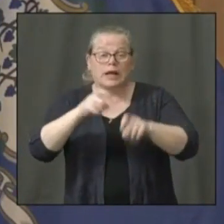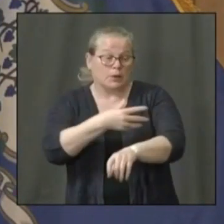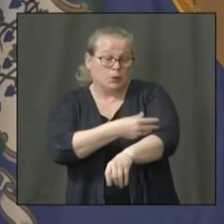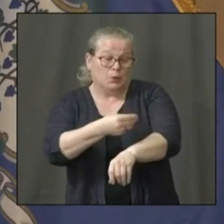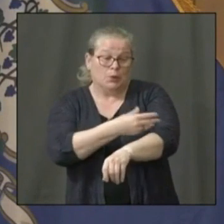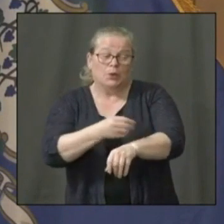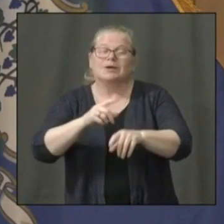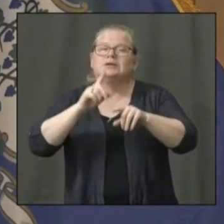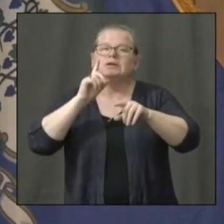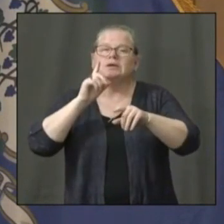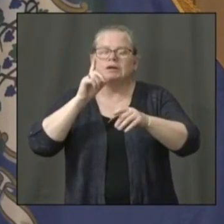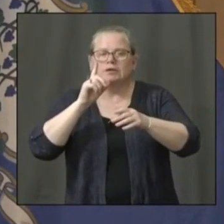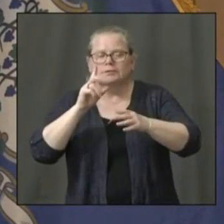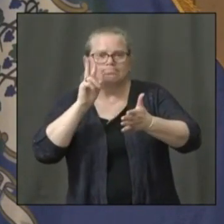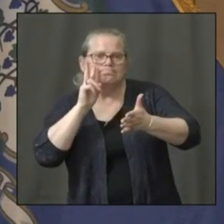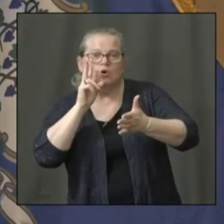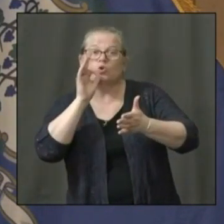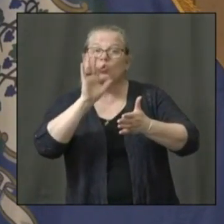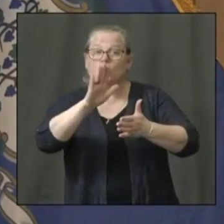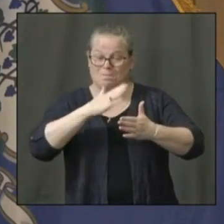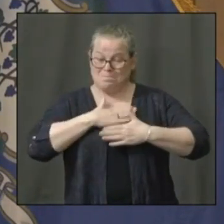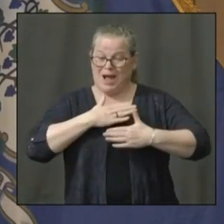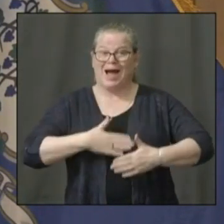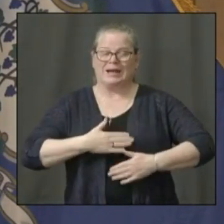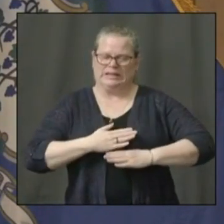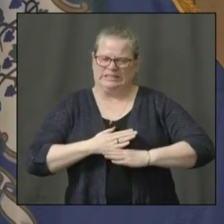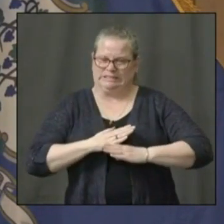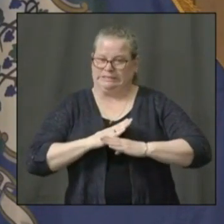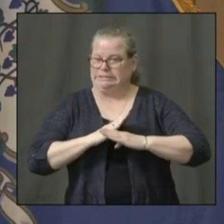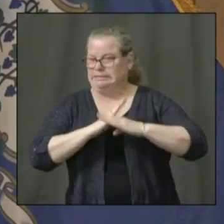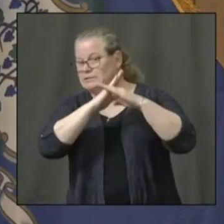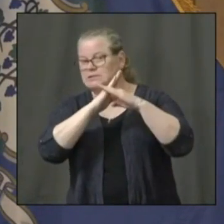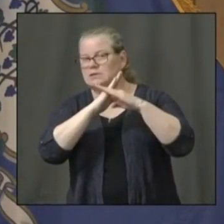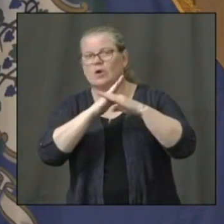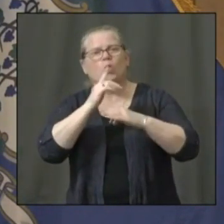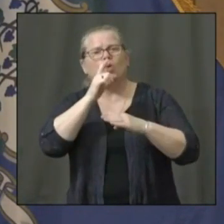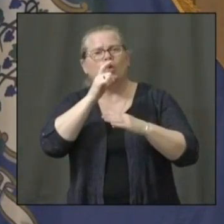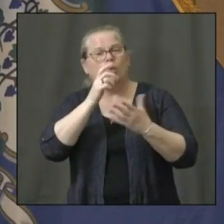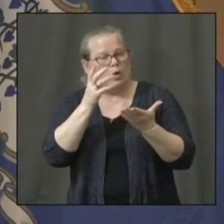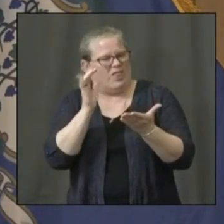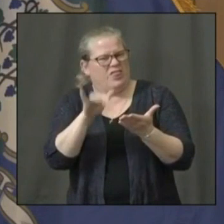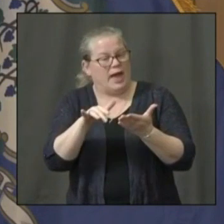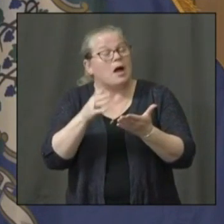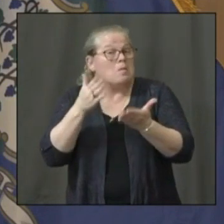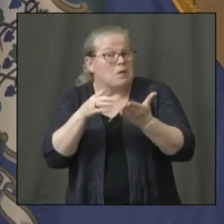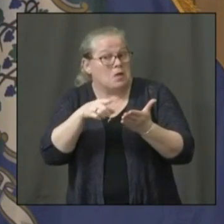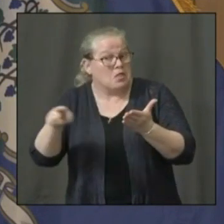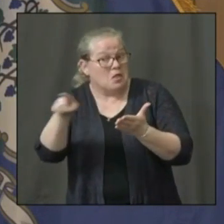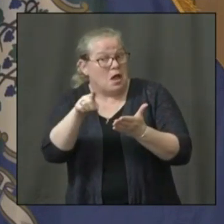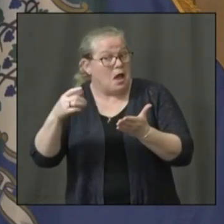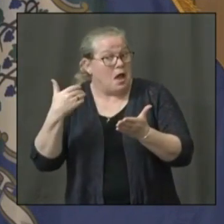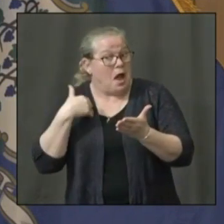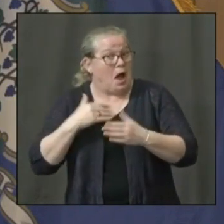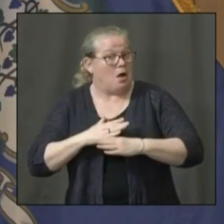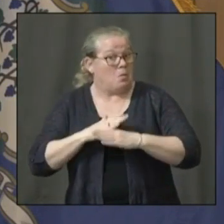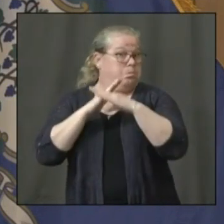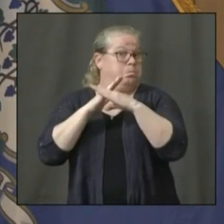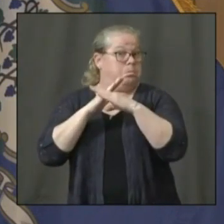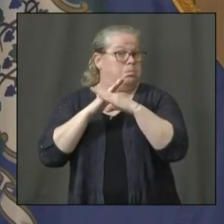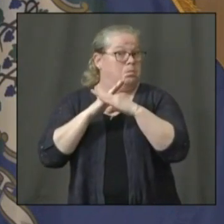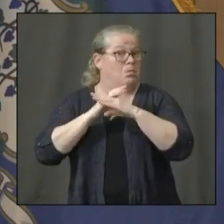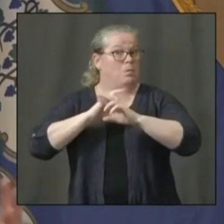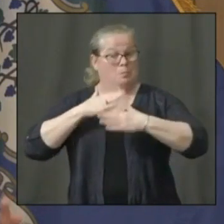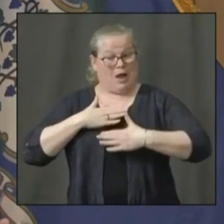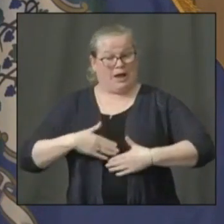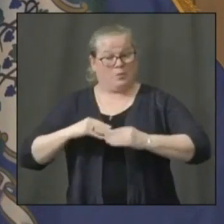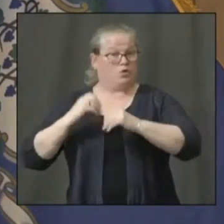who is building up an immunity? And these are the folks that maybe we can get back to work sooner. And this is